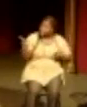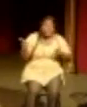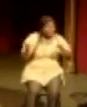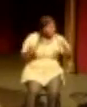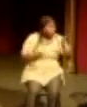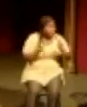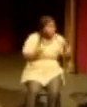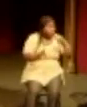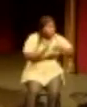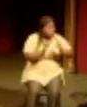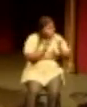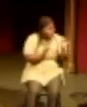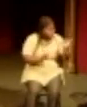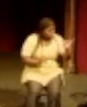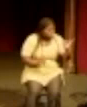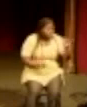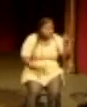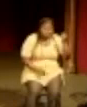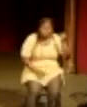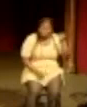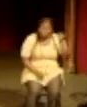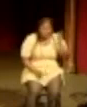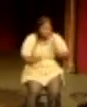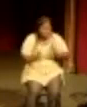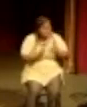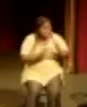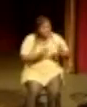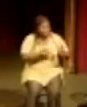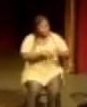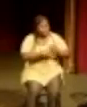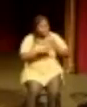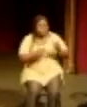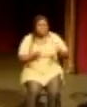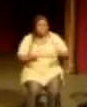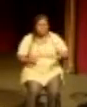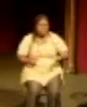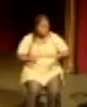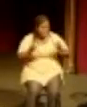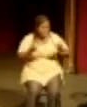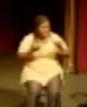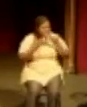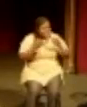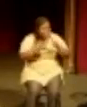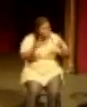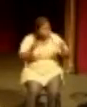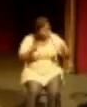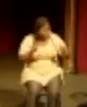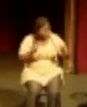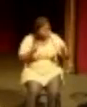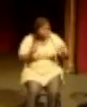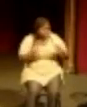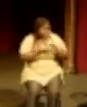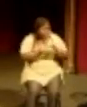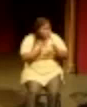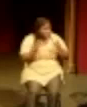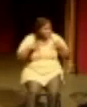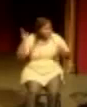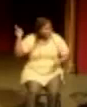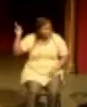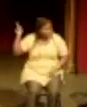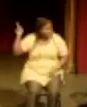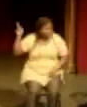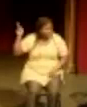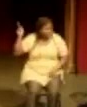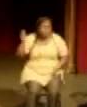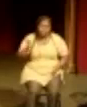I got more thank you cards from people regarding this event, just randomly, than I probably received the rest of my 20 years